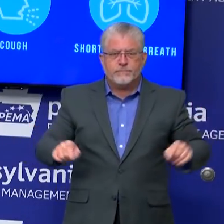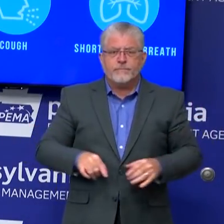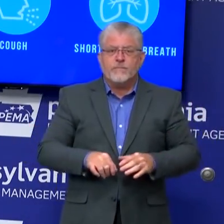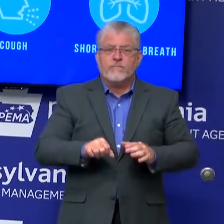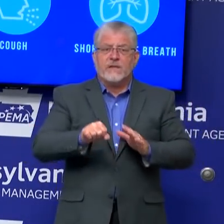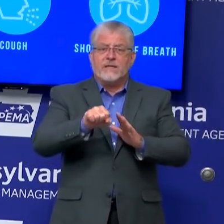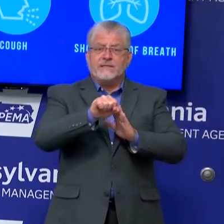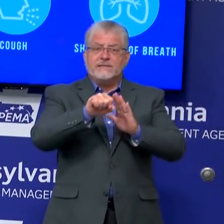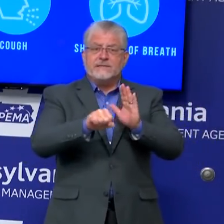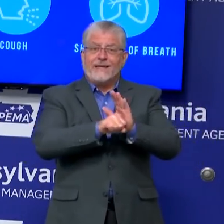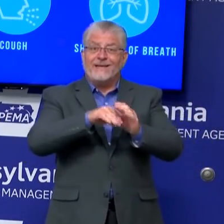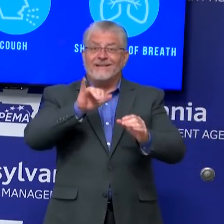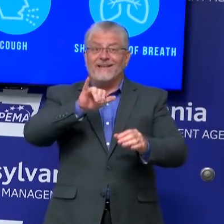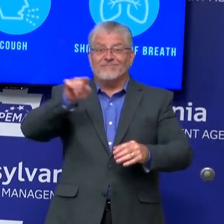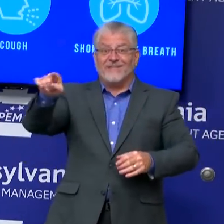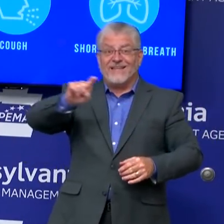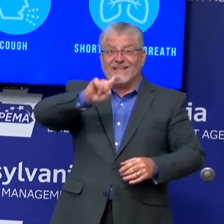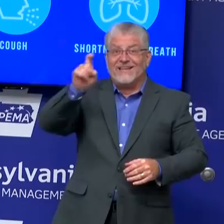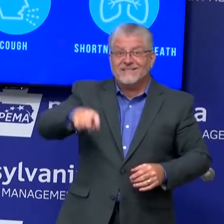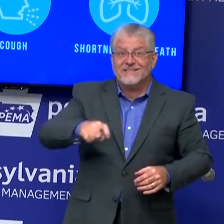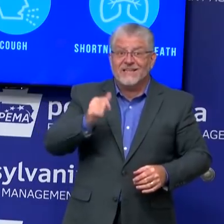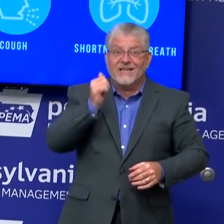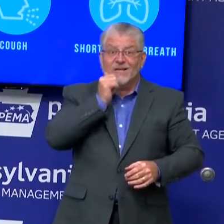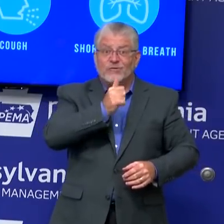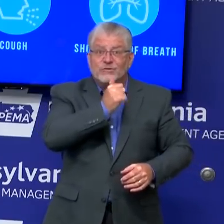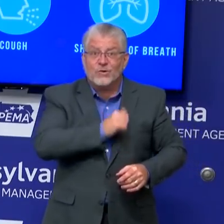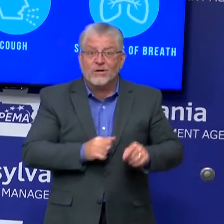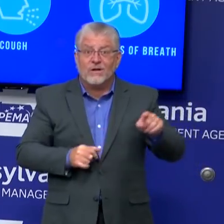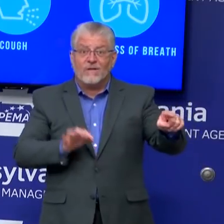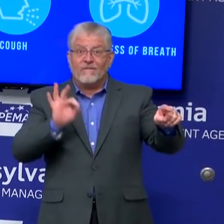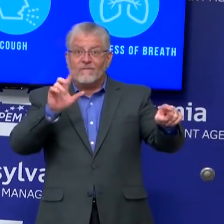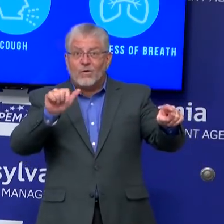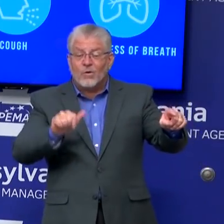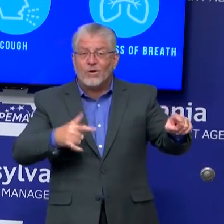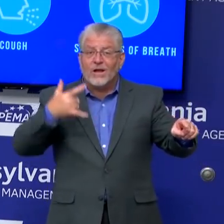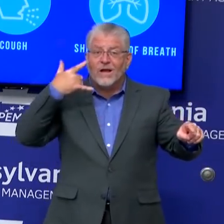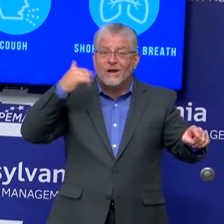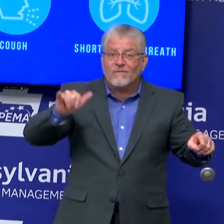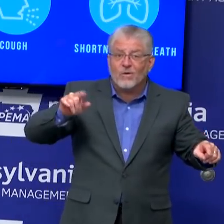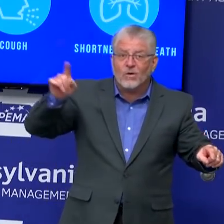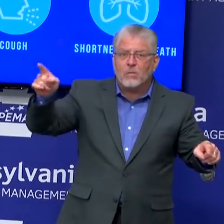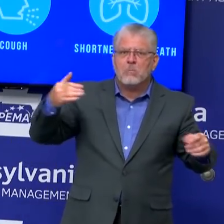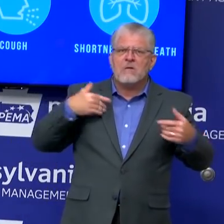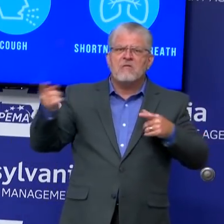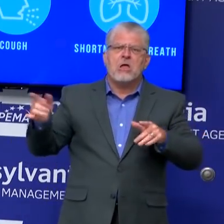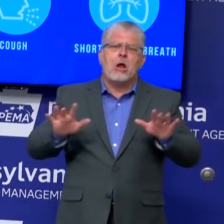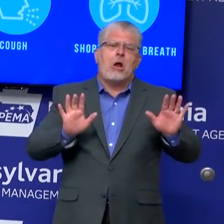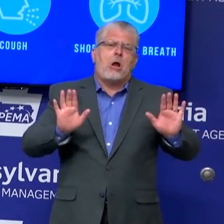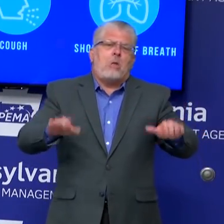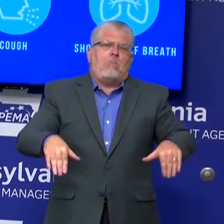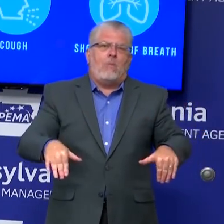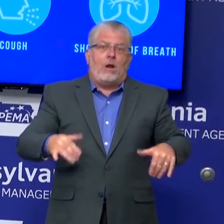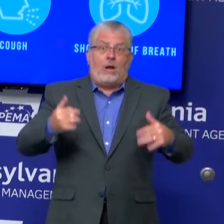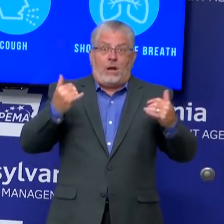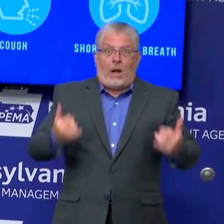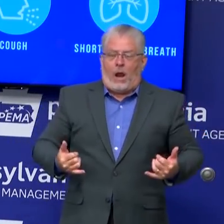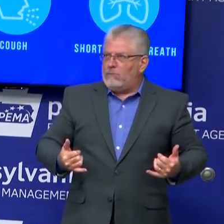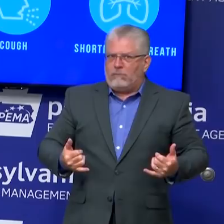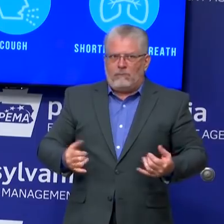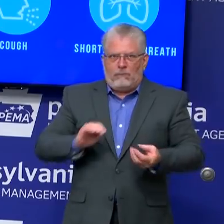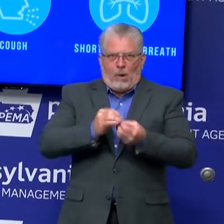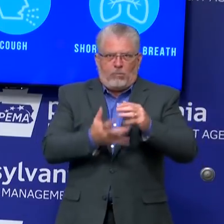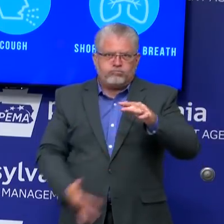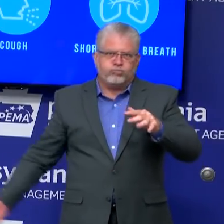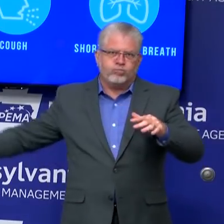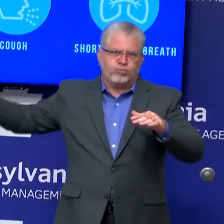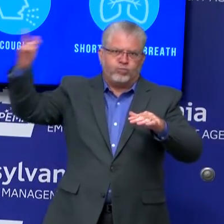and California in the past have not taken this approach and are now seeing the surges. This action is necessary